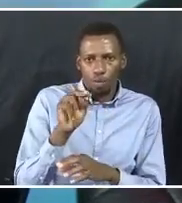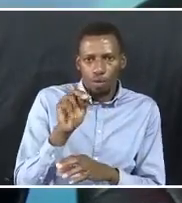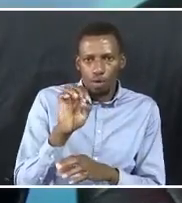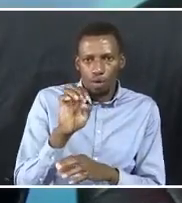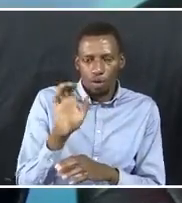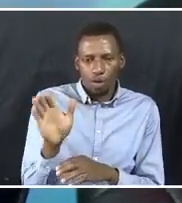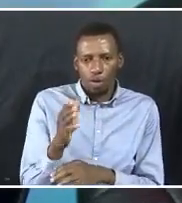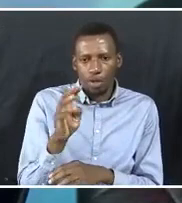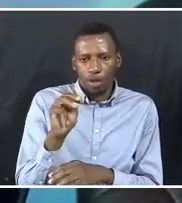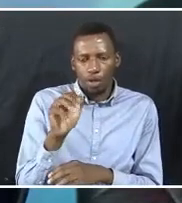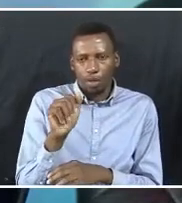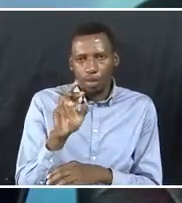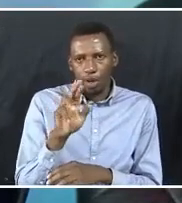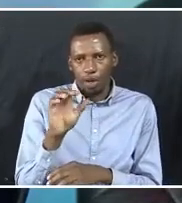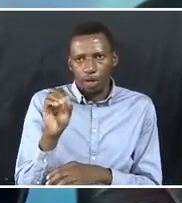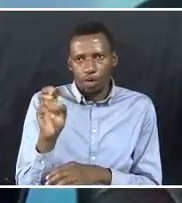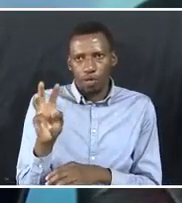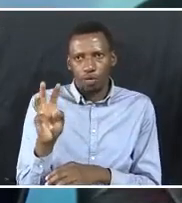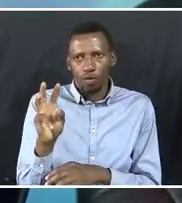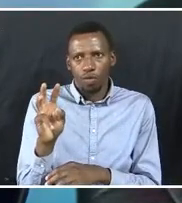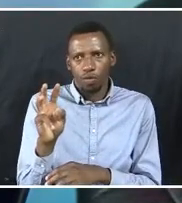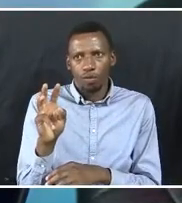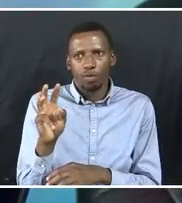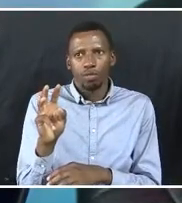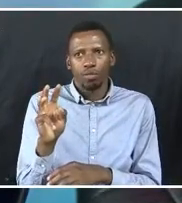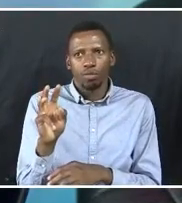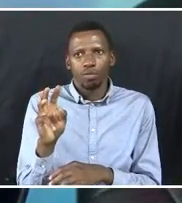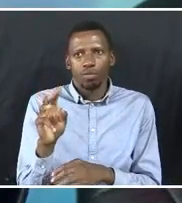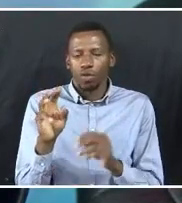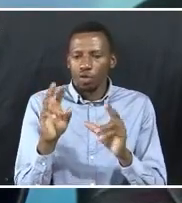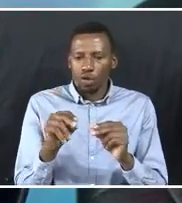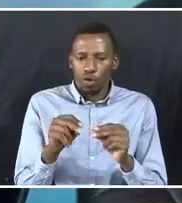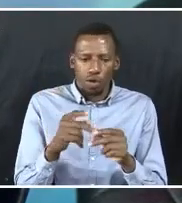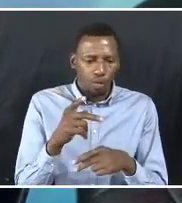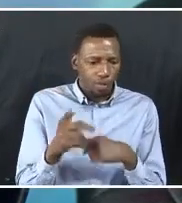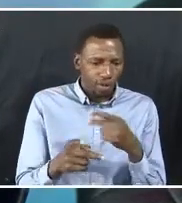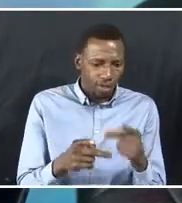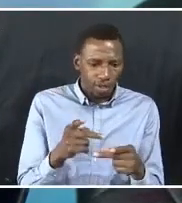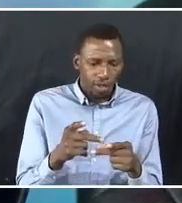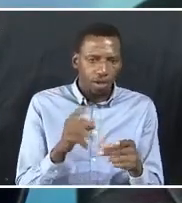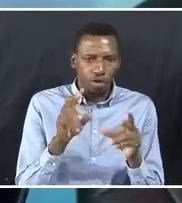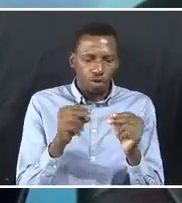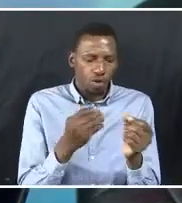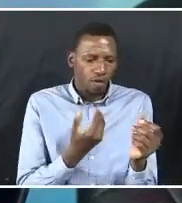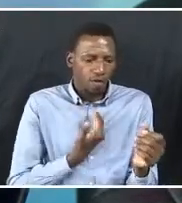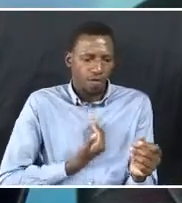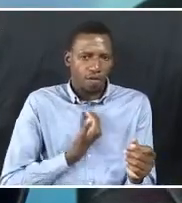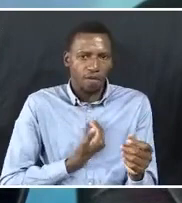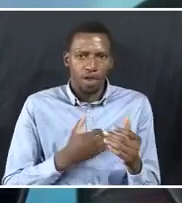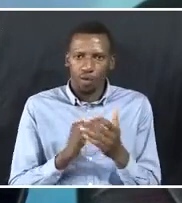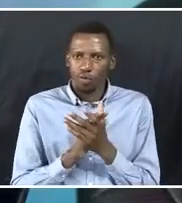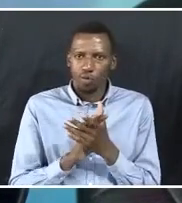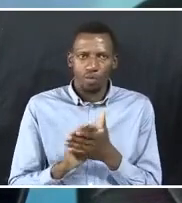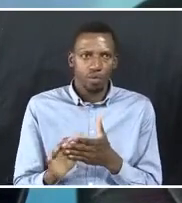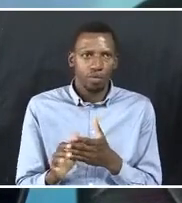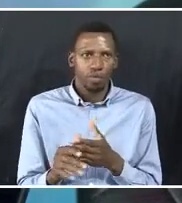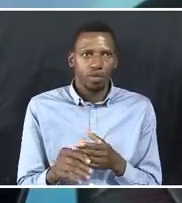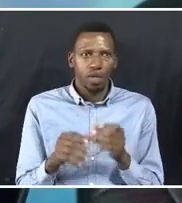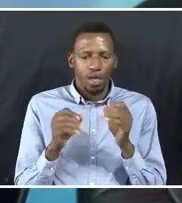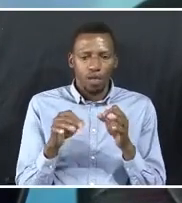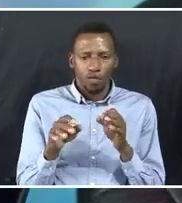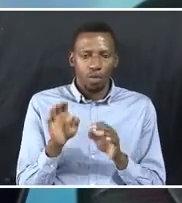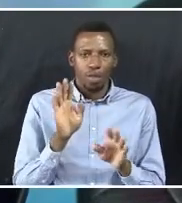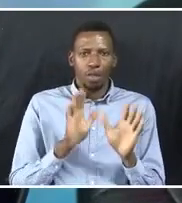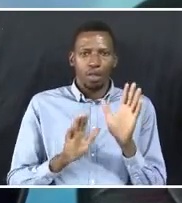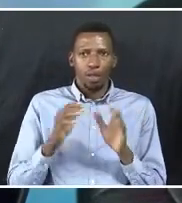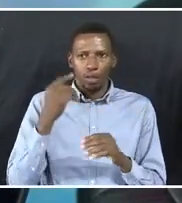bloodstream and they come out with the bone marrow. So no procedure is, no surgery is done. If you're being held back